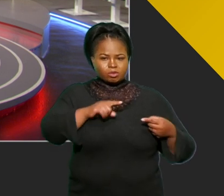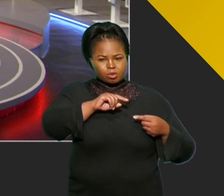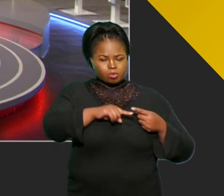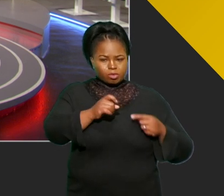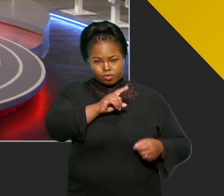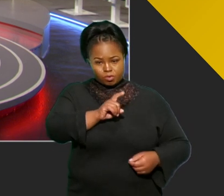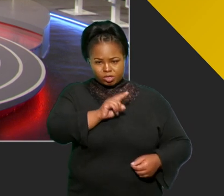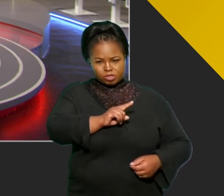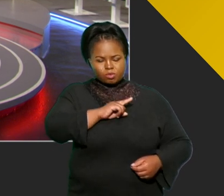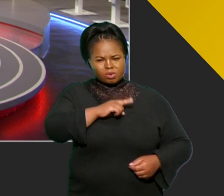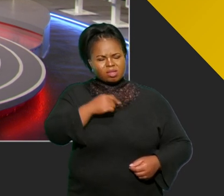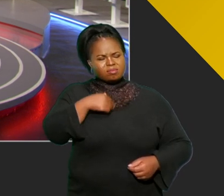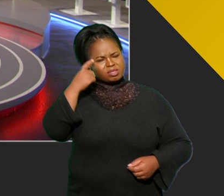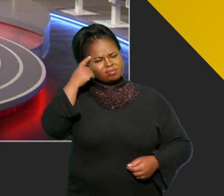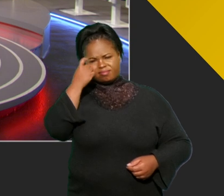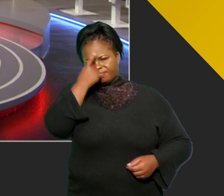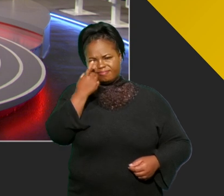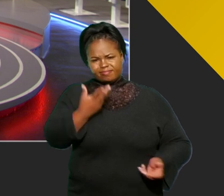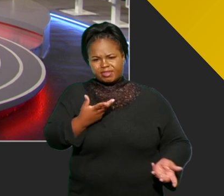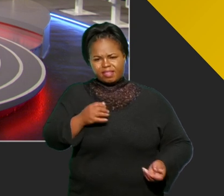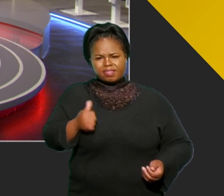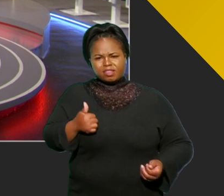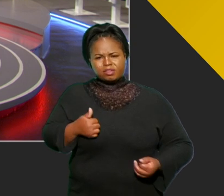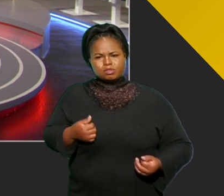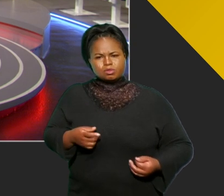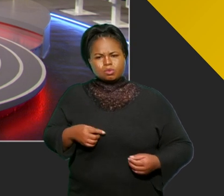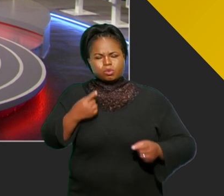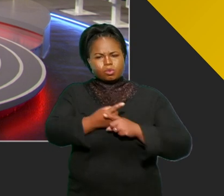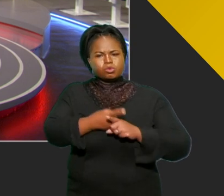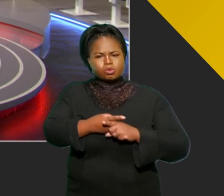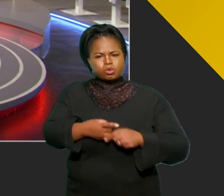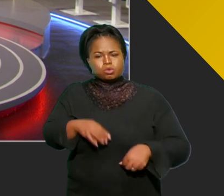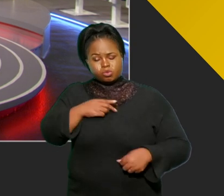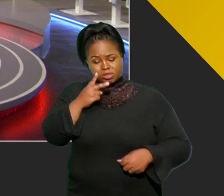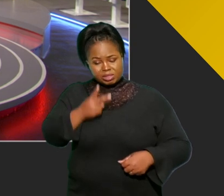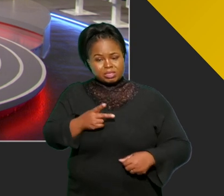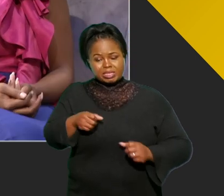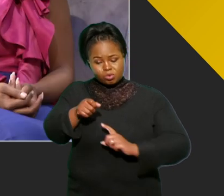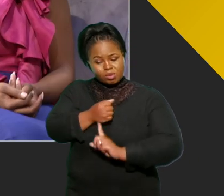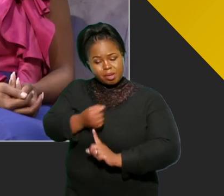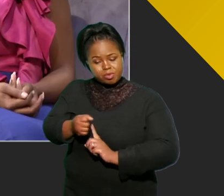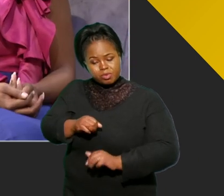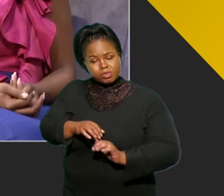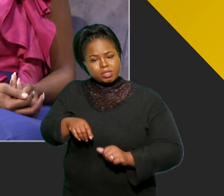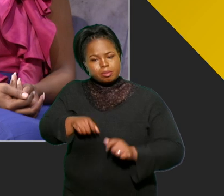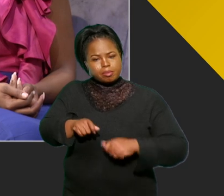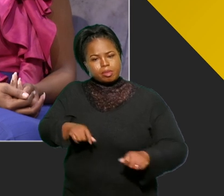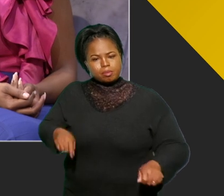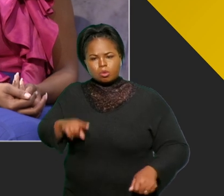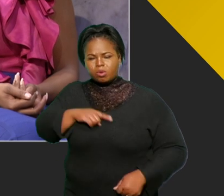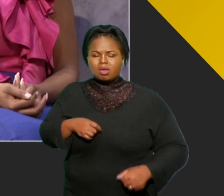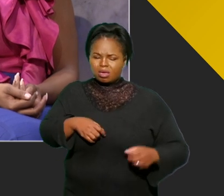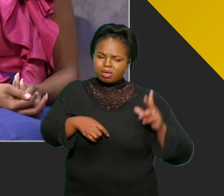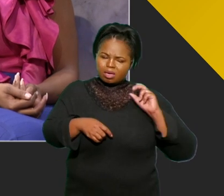of because it makes me question, at what point do we address the exploitation? Because I can hear Ugutu Mastandu Akala, Ugutu and Abam